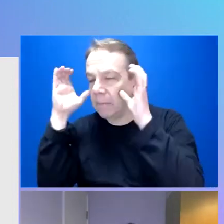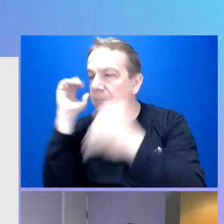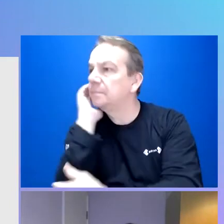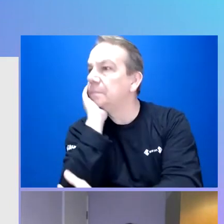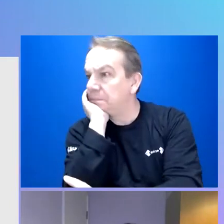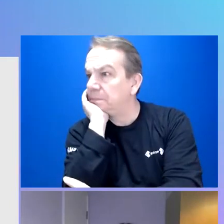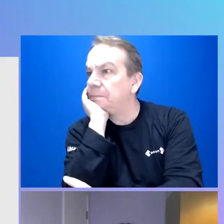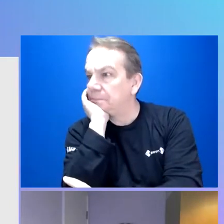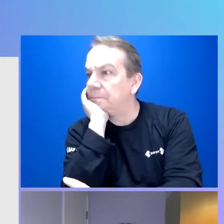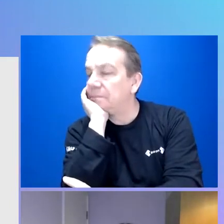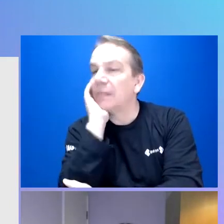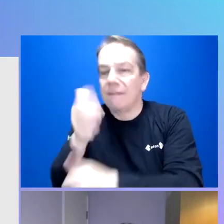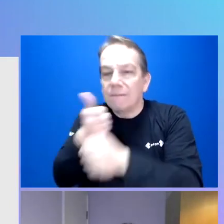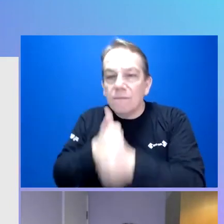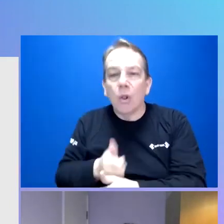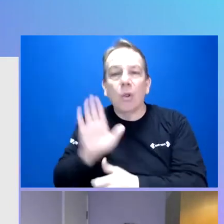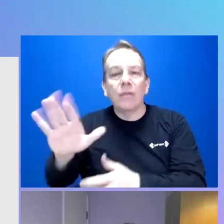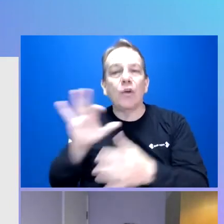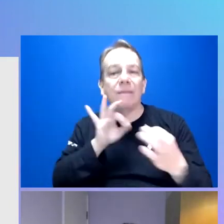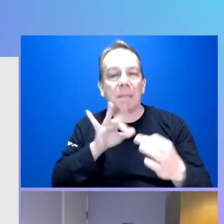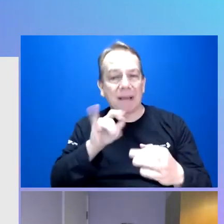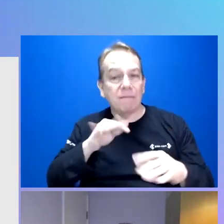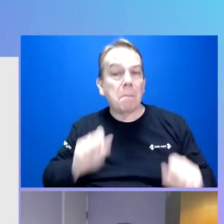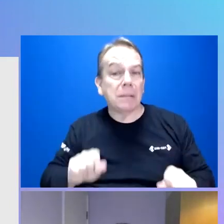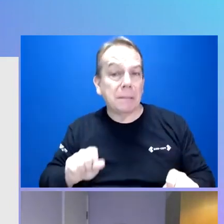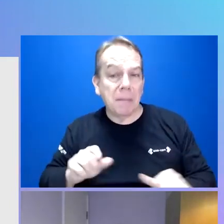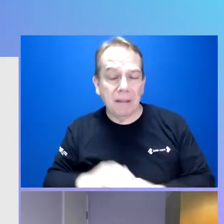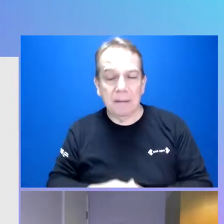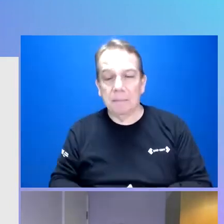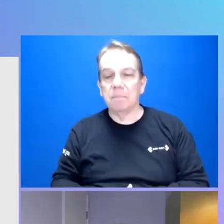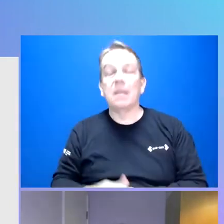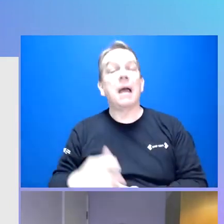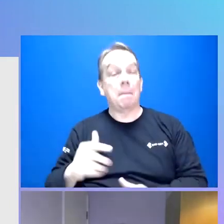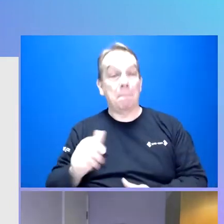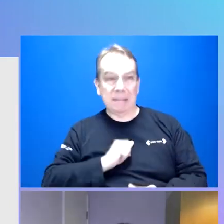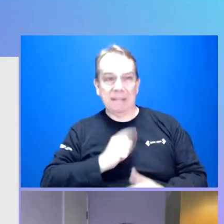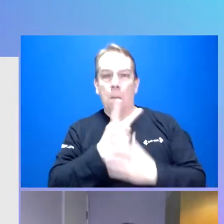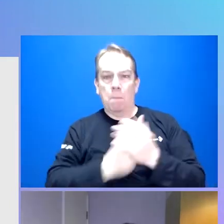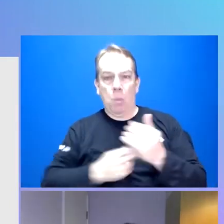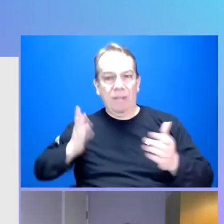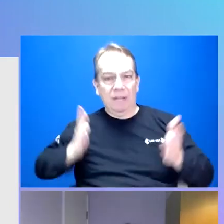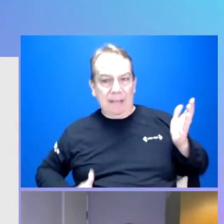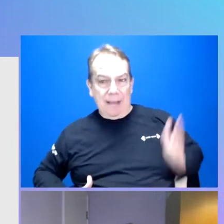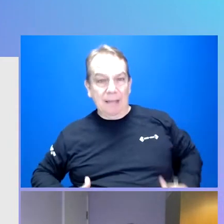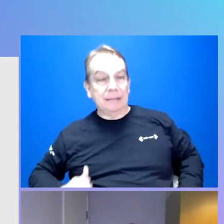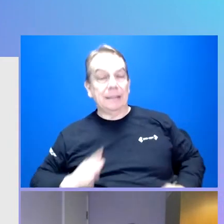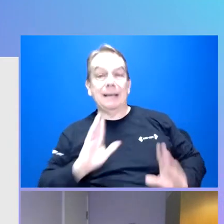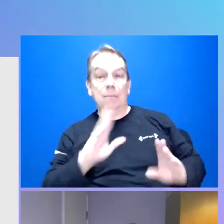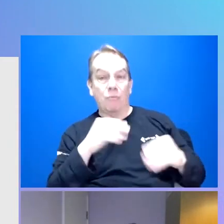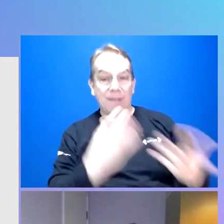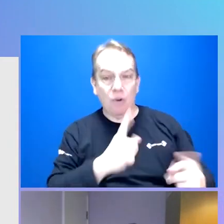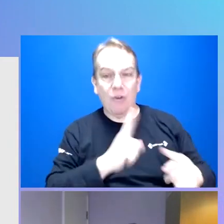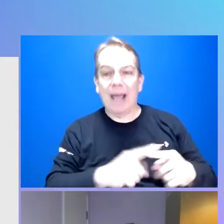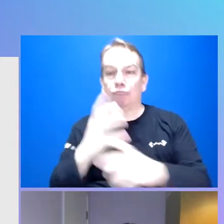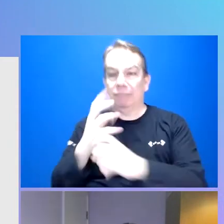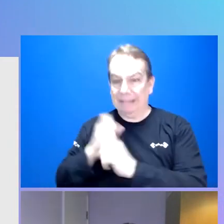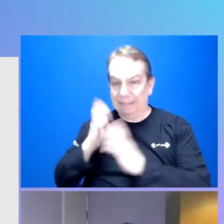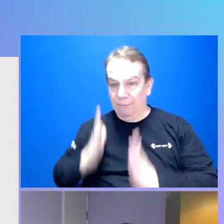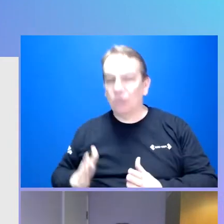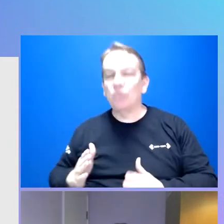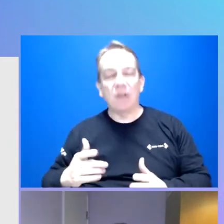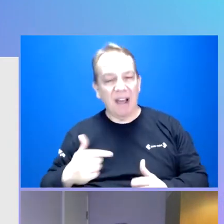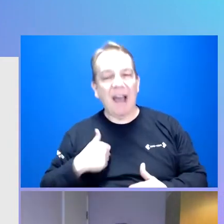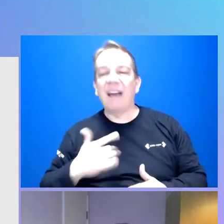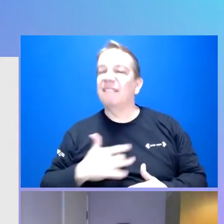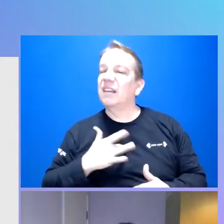upon feedback wherever possible. Having been on both sides of these conversations, I find being genuine and human is often the best